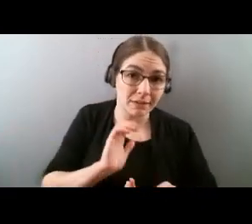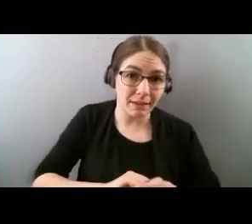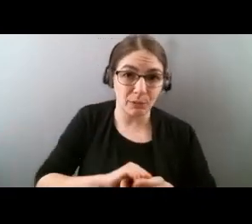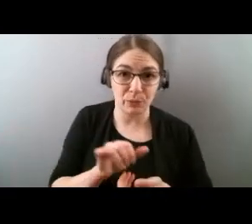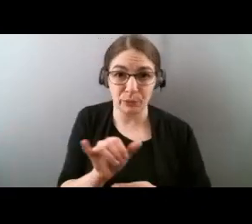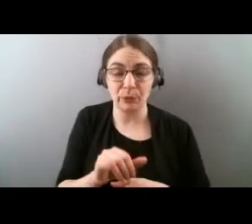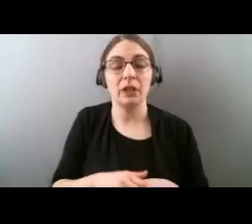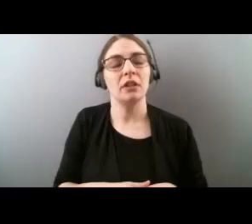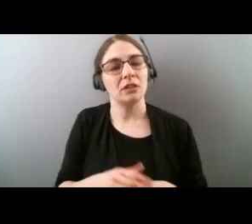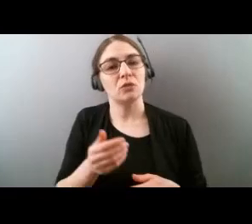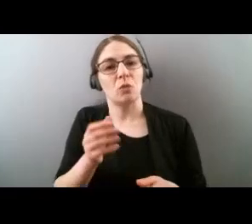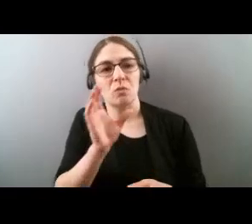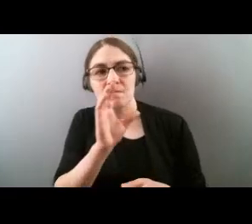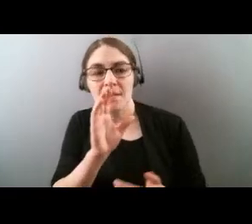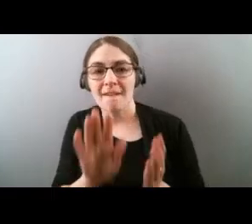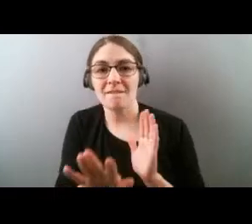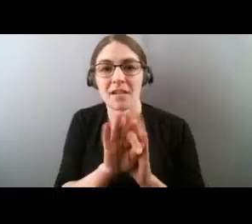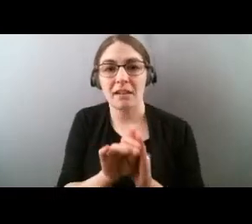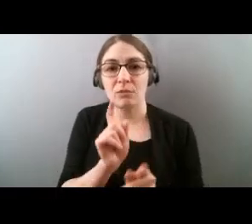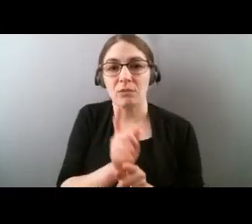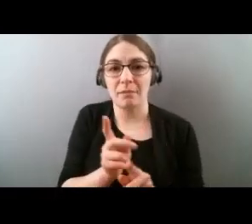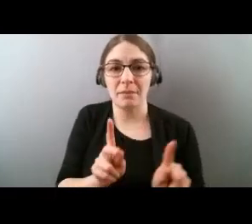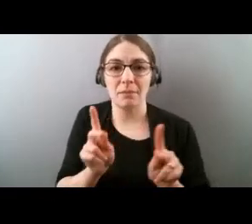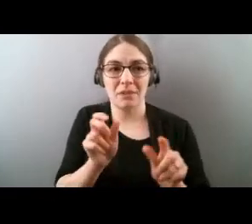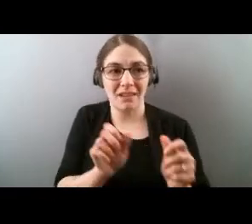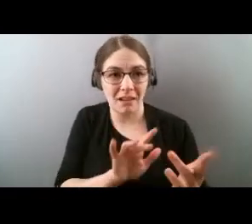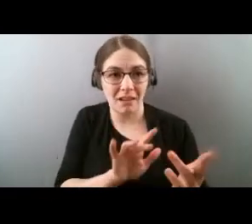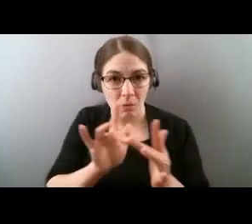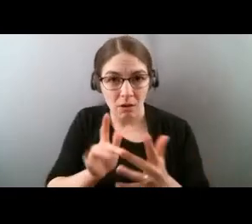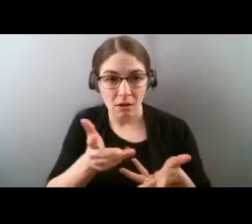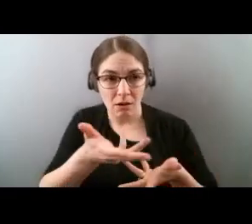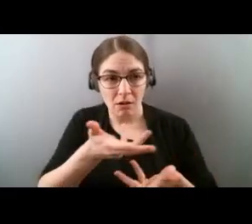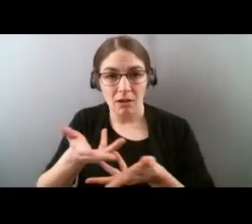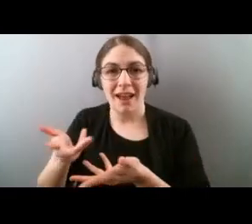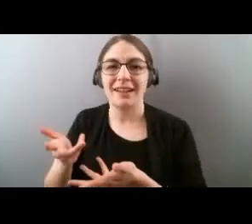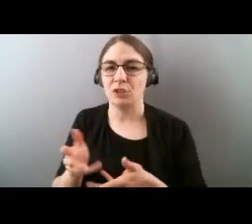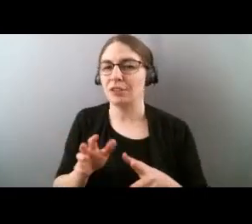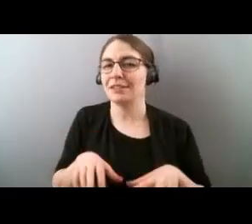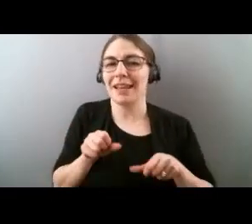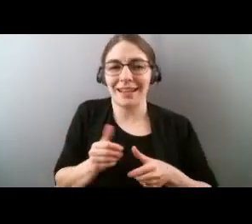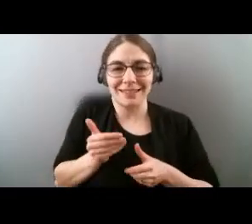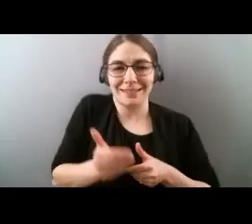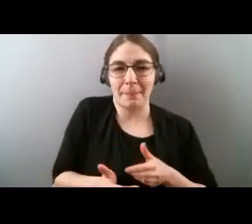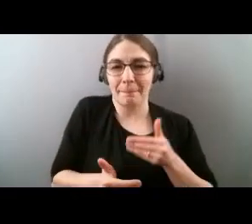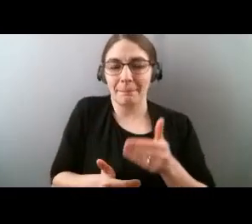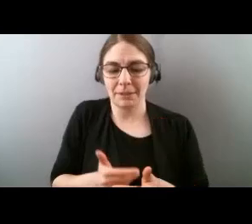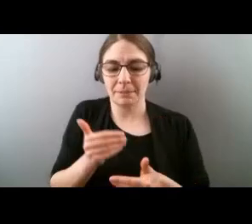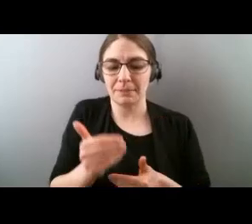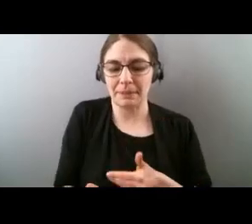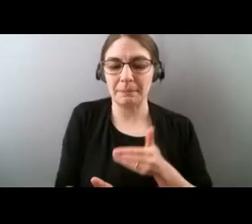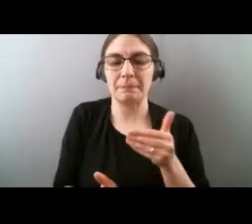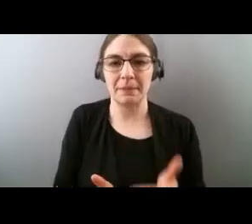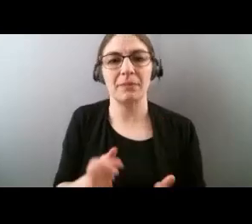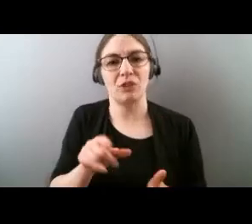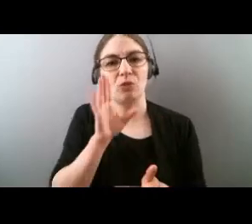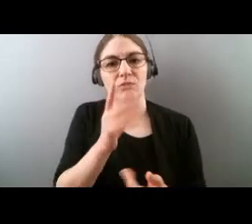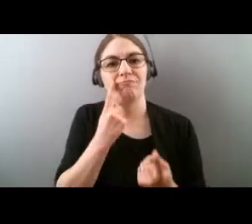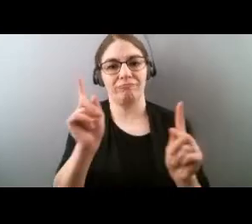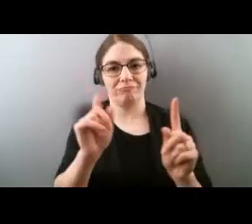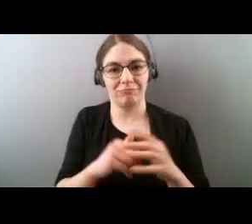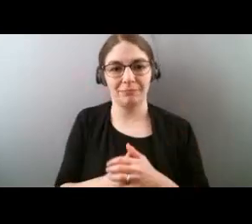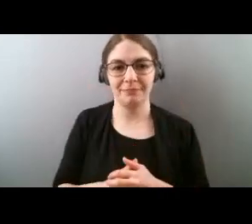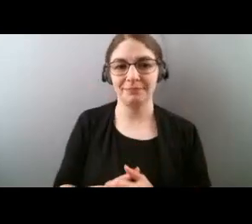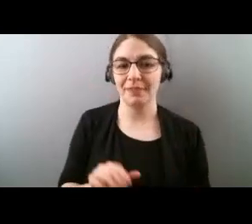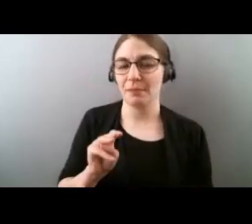right people to network with and take it step by step. Take it step by step and you'll get there. Yeah, I like the step